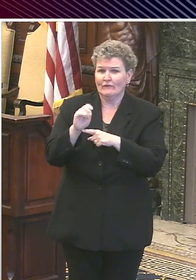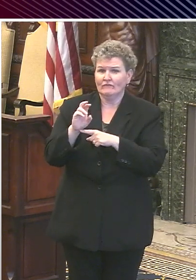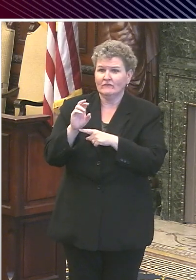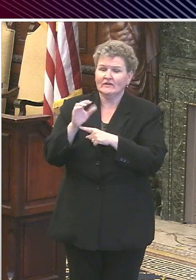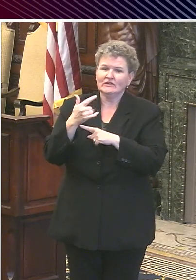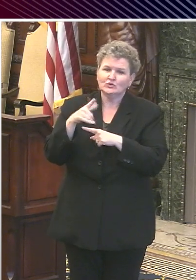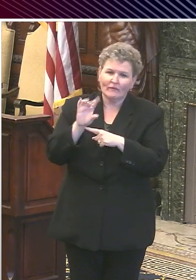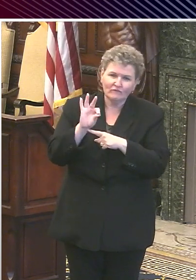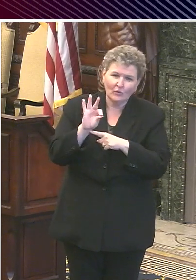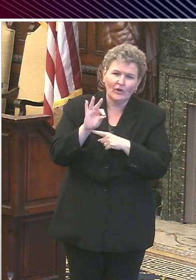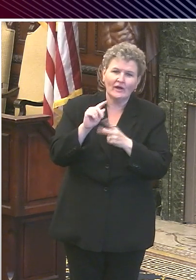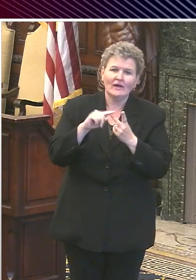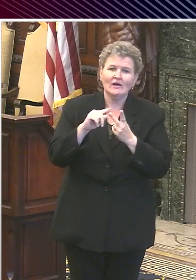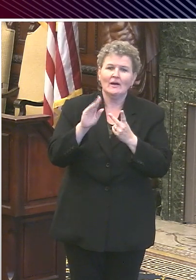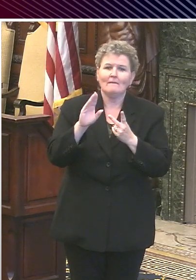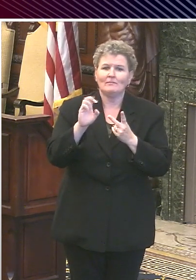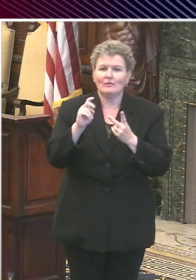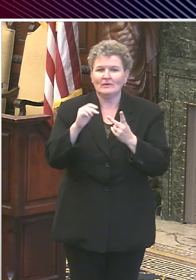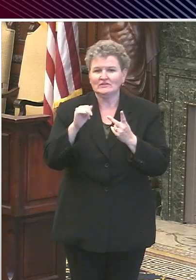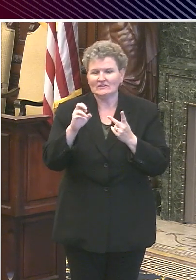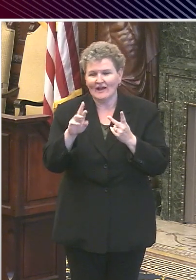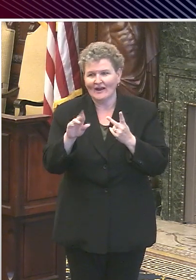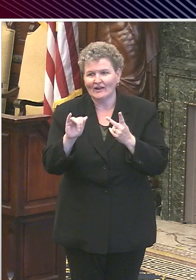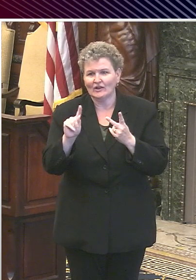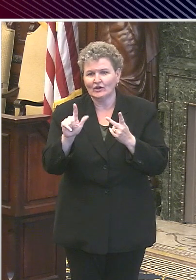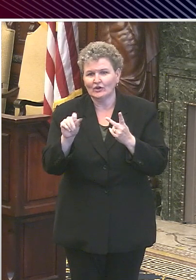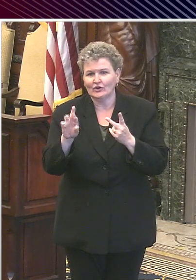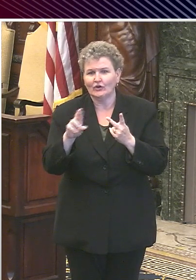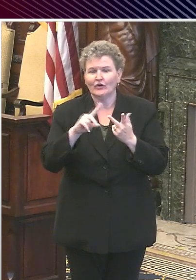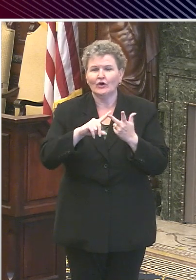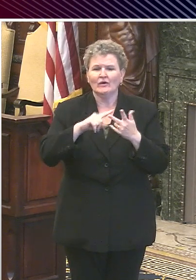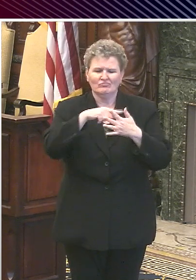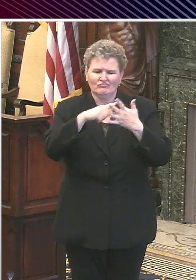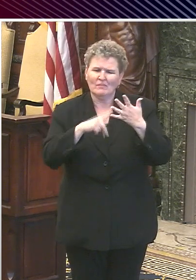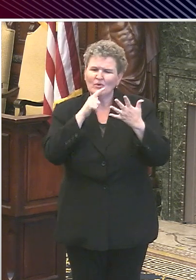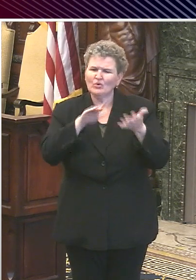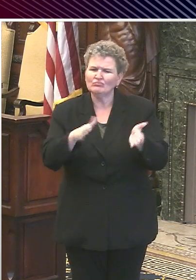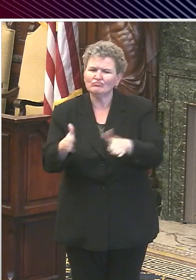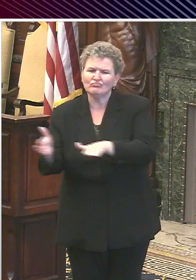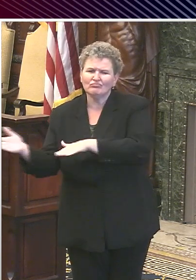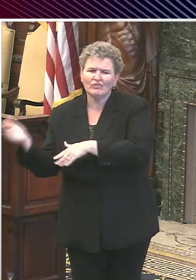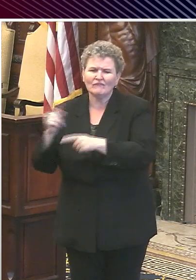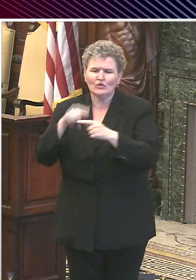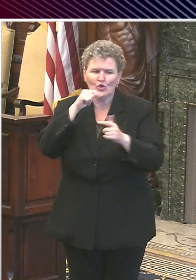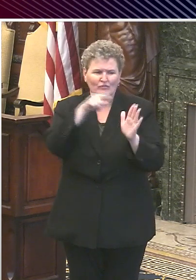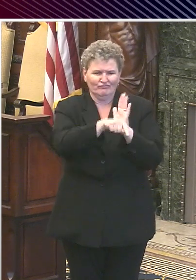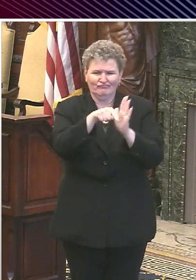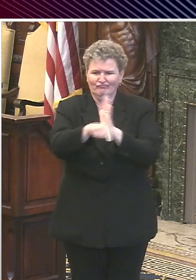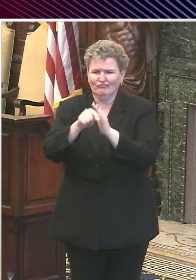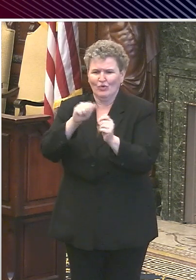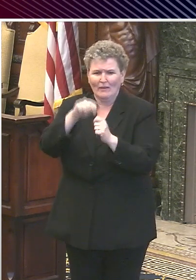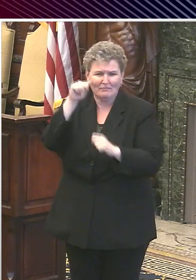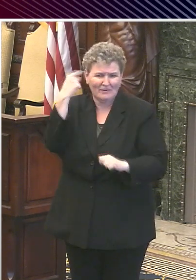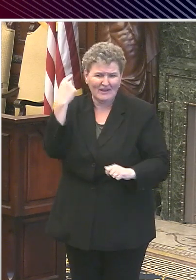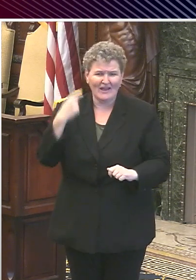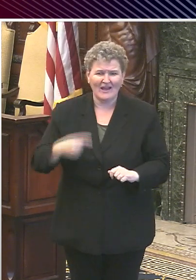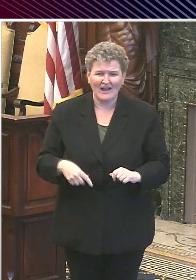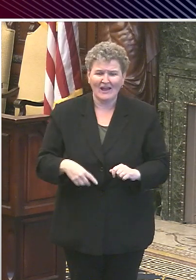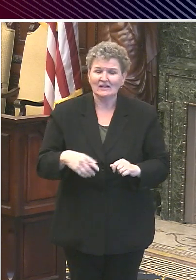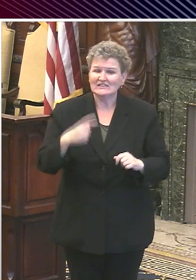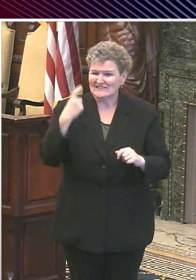Blake, Daniel Prude, and countless many others. The dangers of people developing substance abuse and addiction are greater than ever.